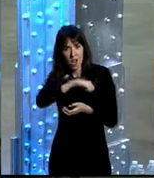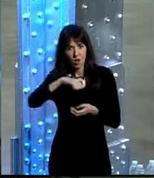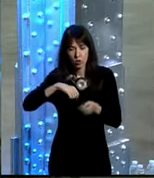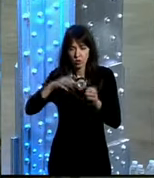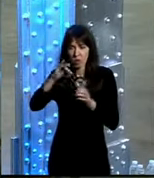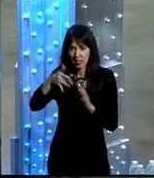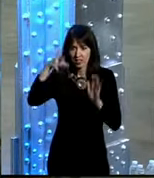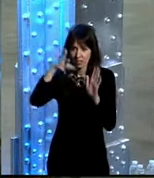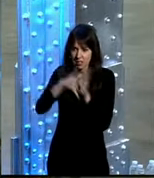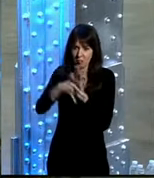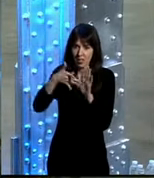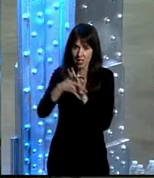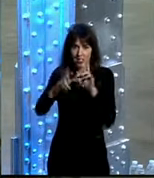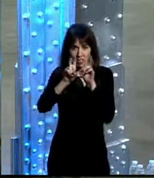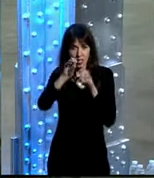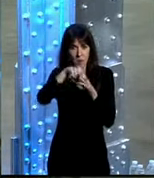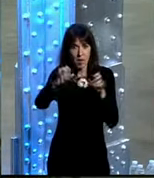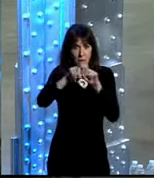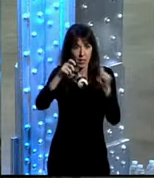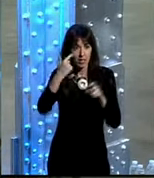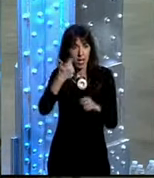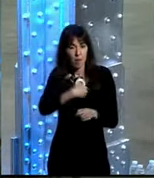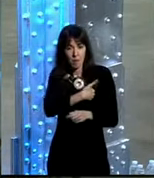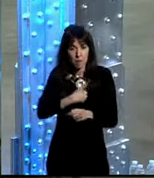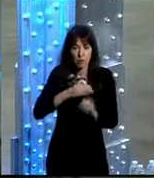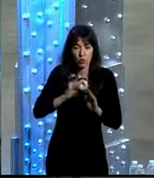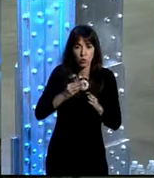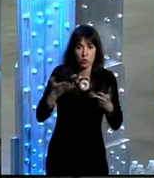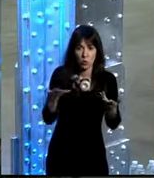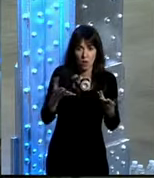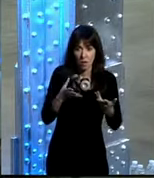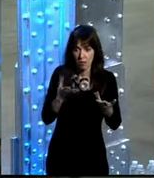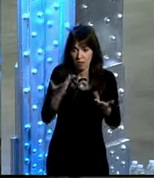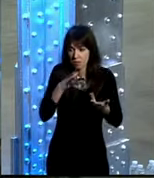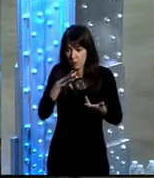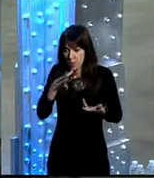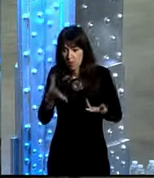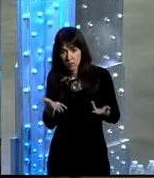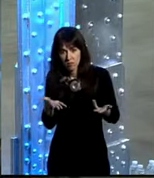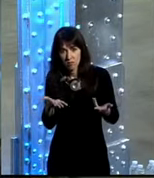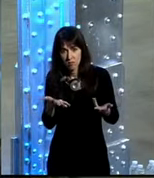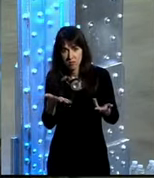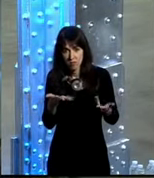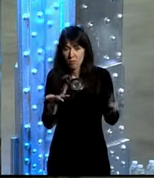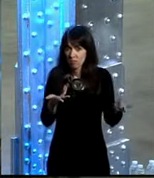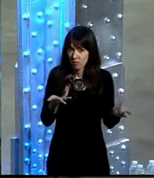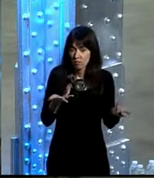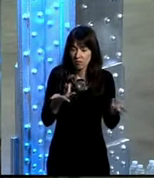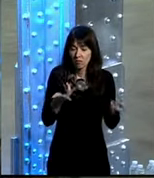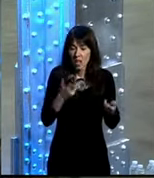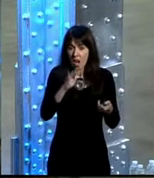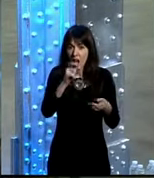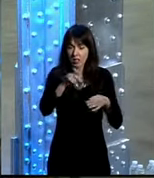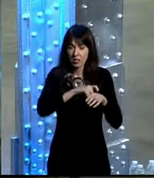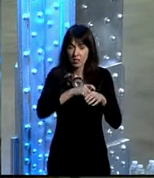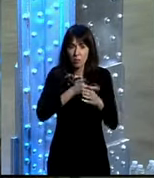to explain this within the company to know which is the role and the meaning of